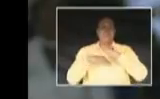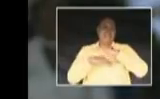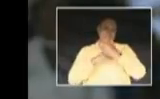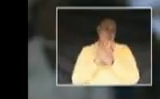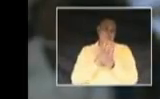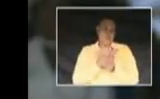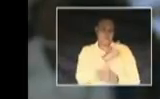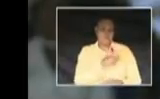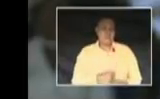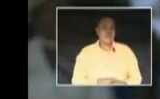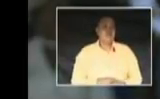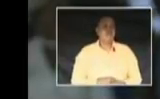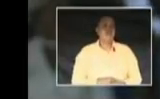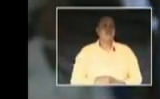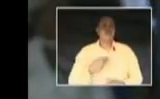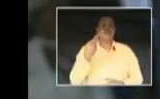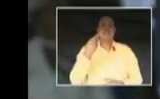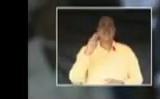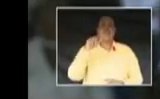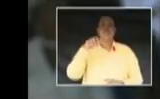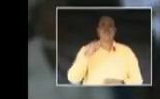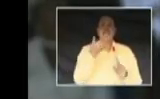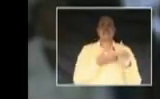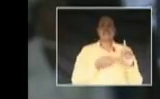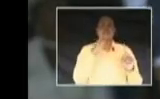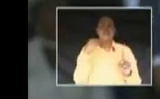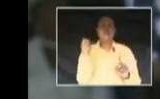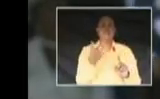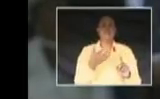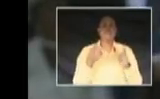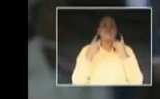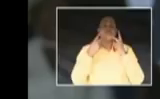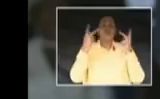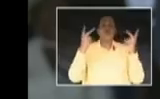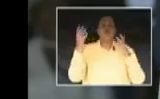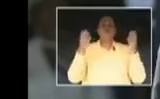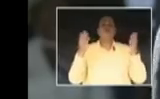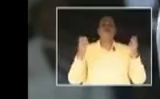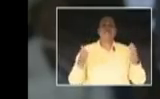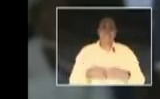Enriquez for dedicated contribution to public service.